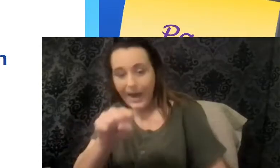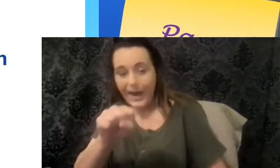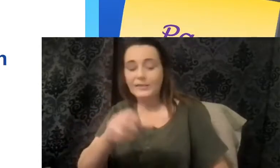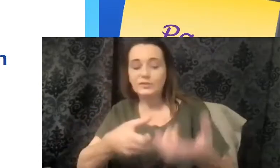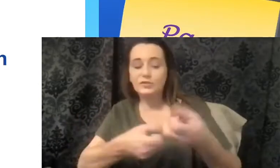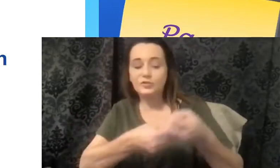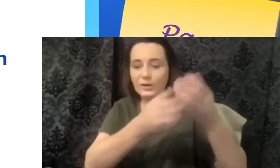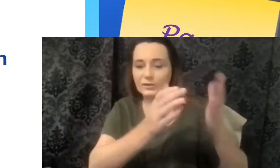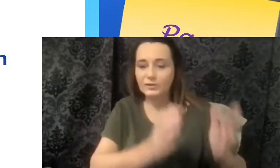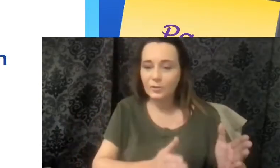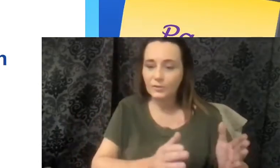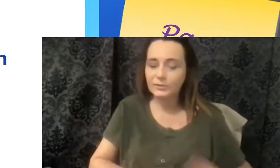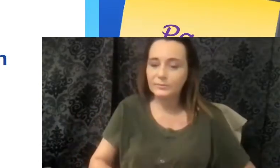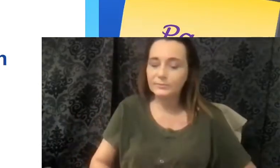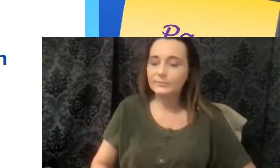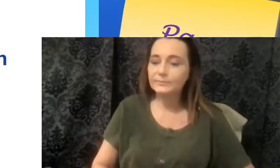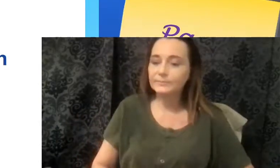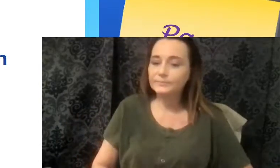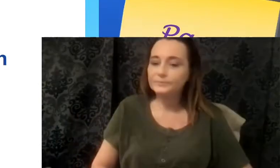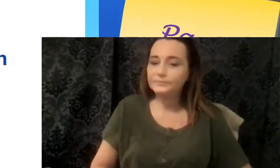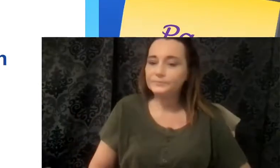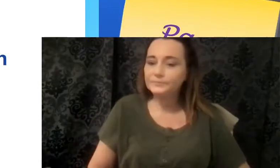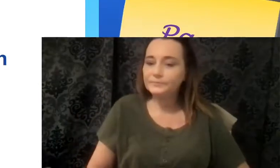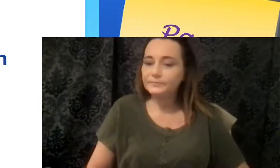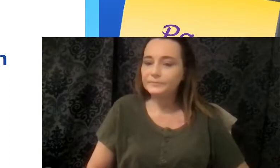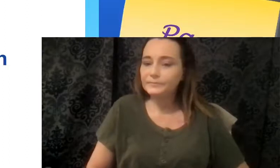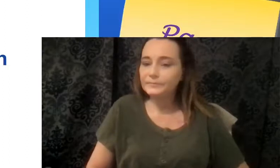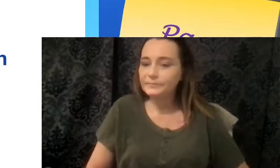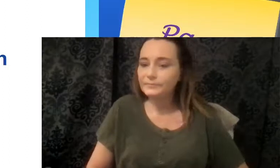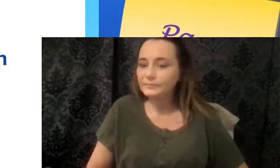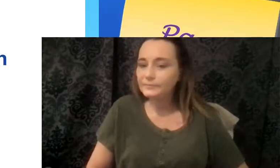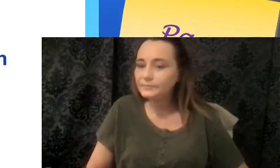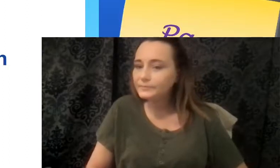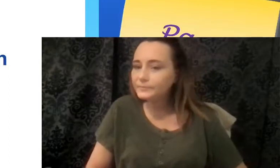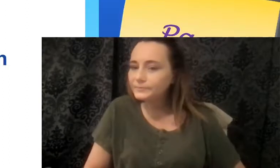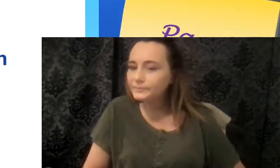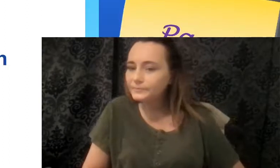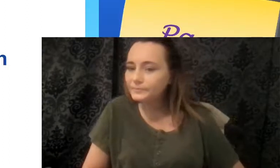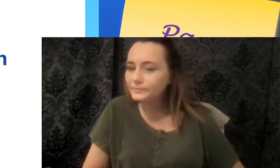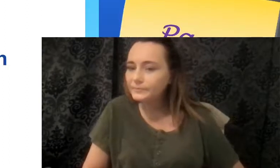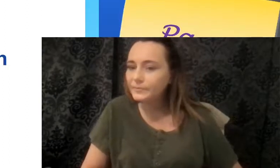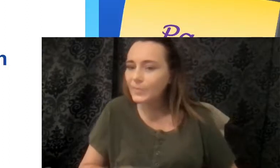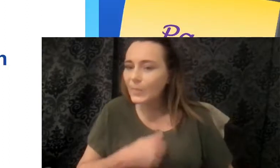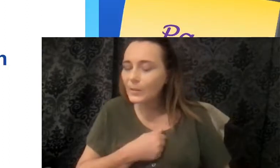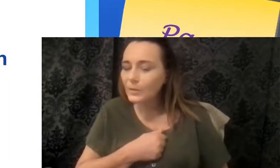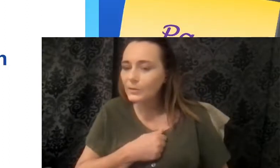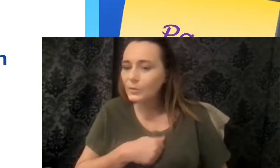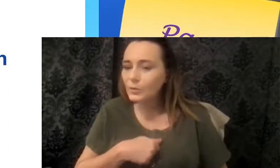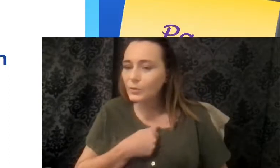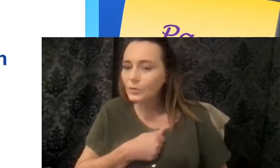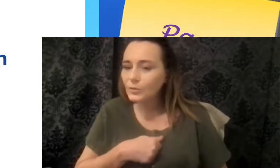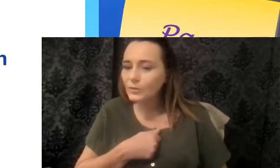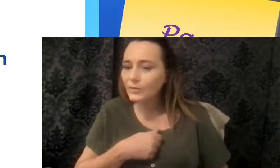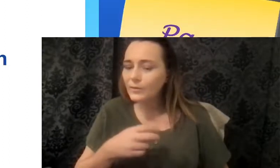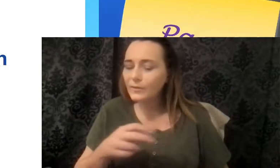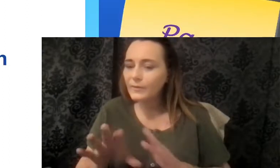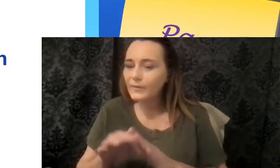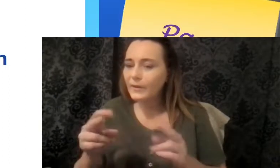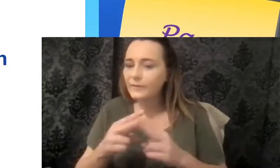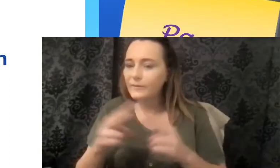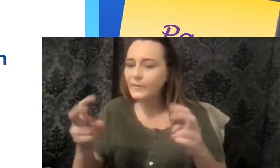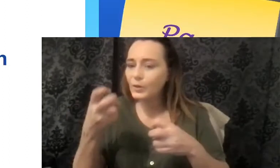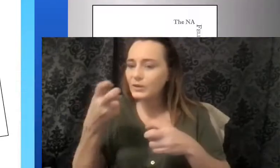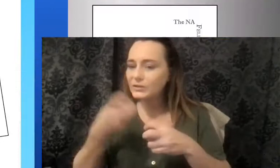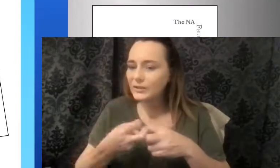Irene, would you like to address that? Yeah, I'm sorry, I'm finding it very difficult to hear.